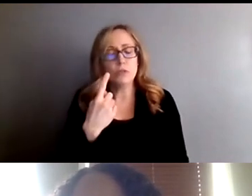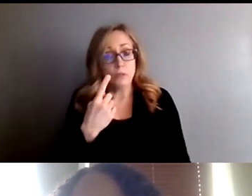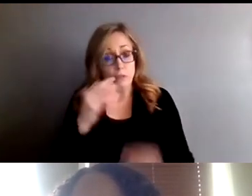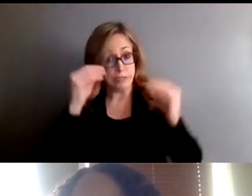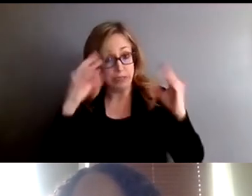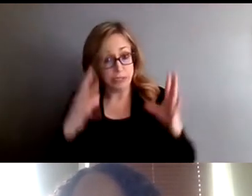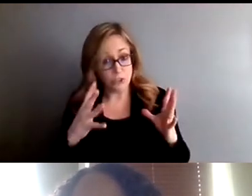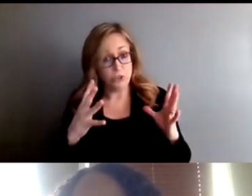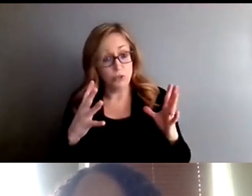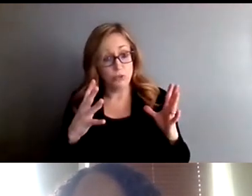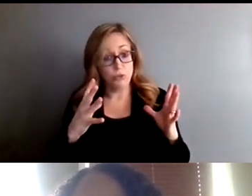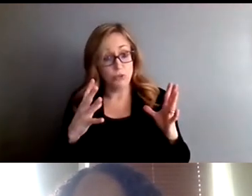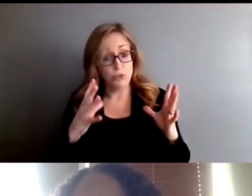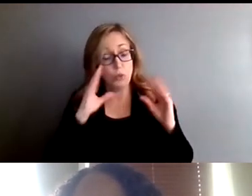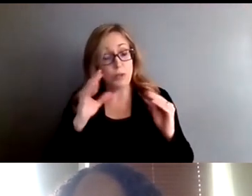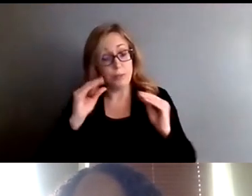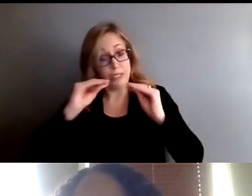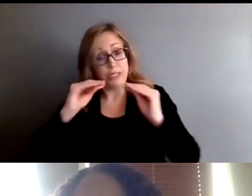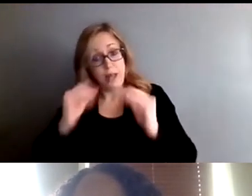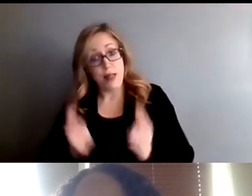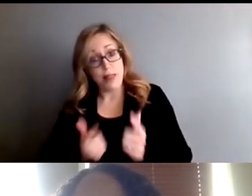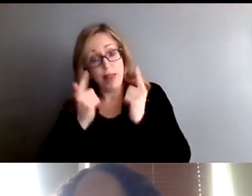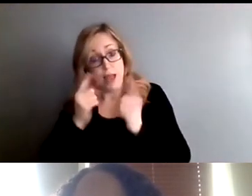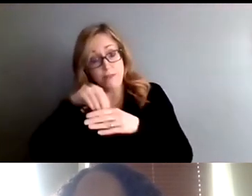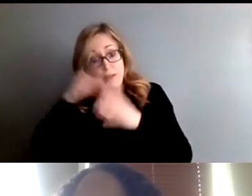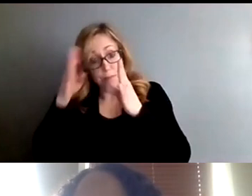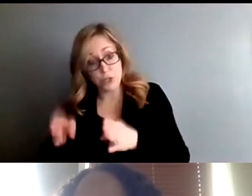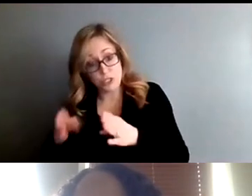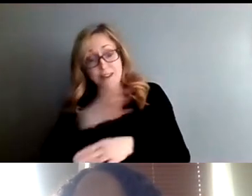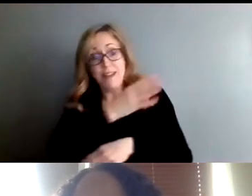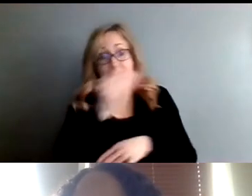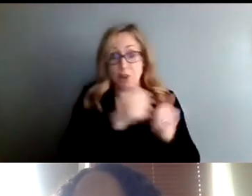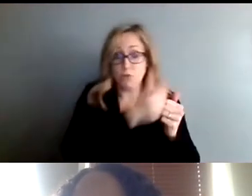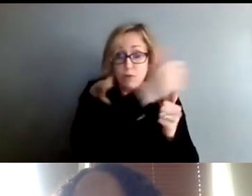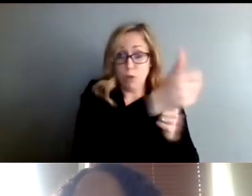instructing live in-person students and remote students at the same time?